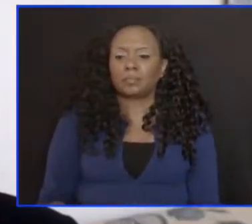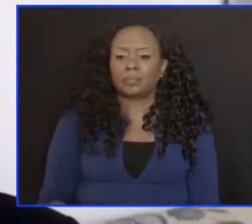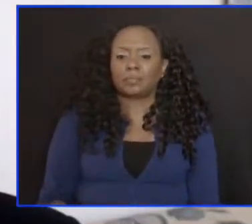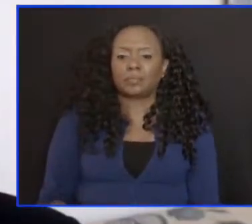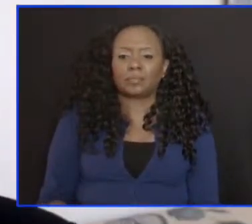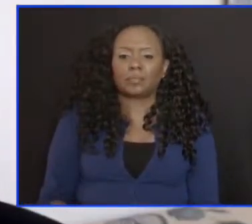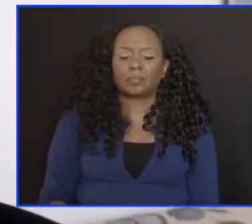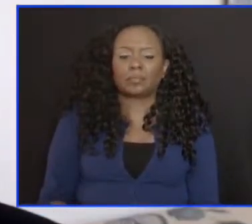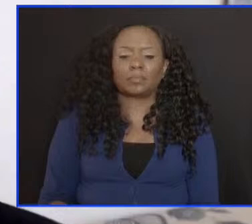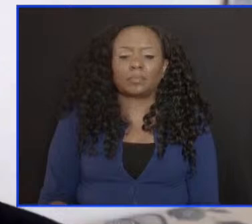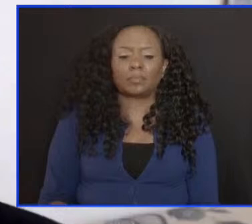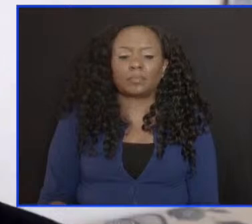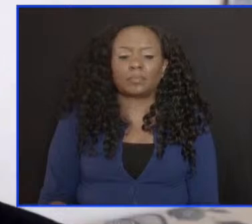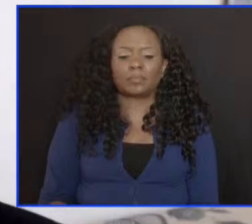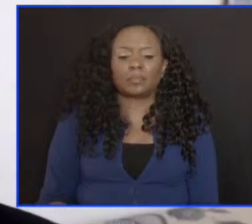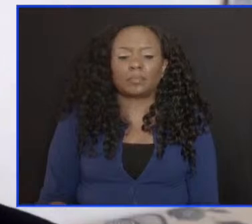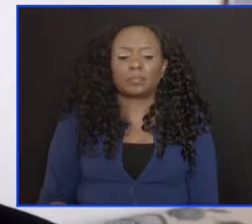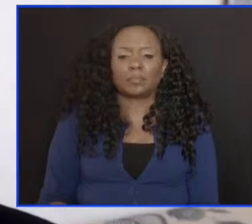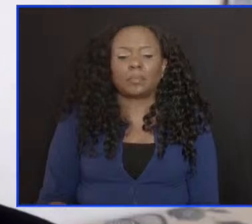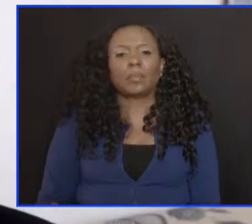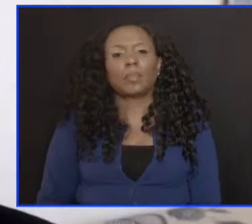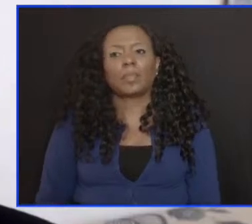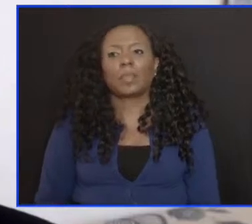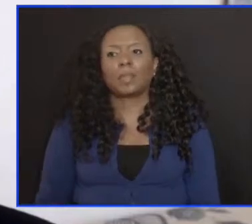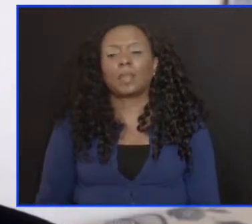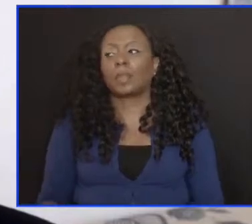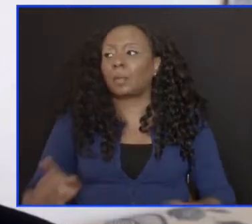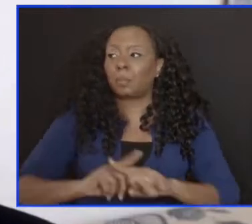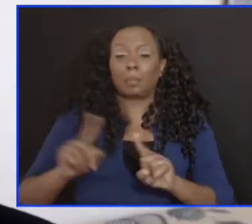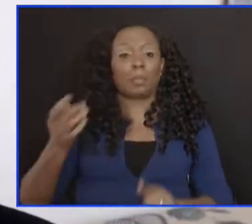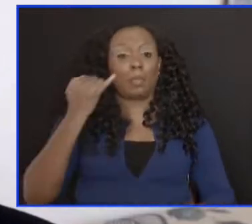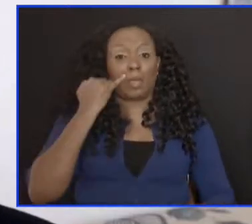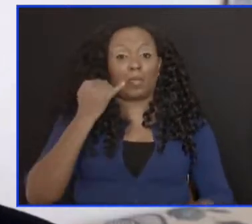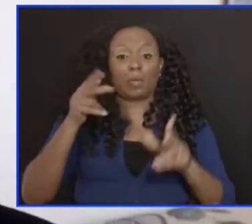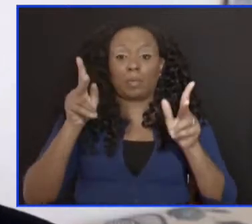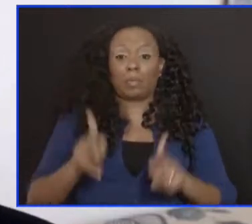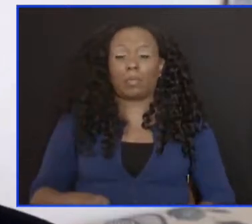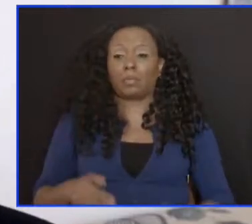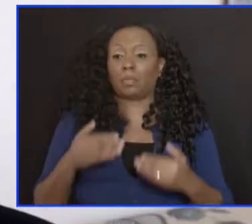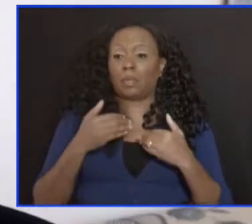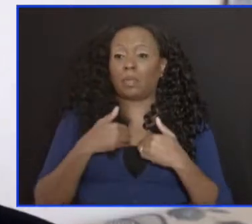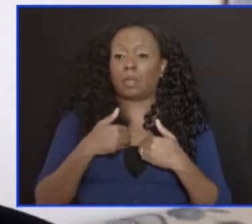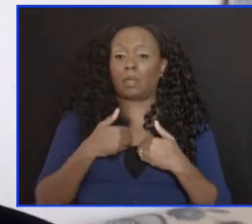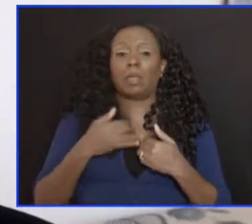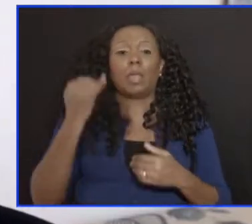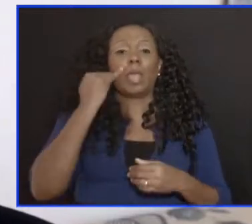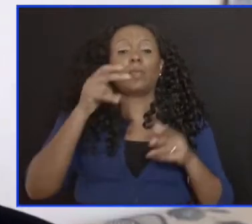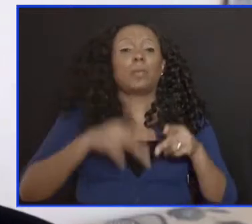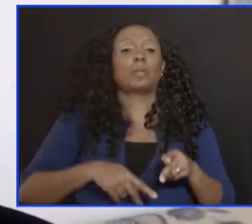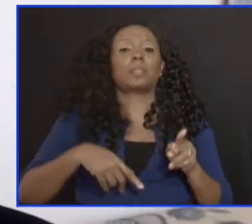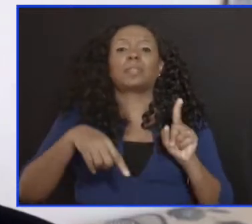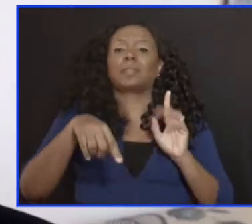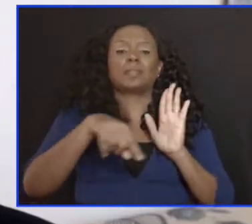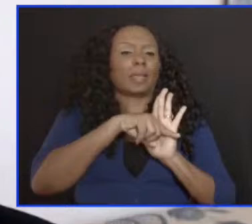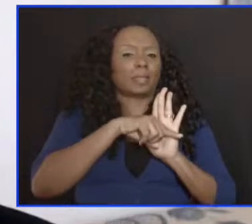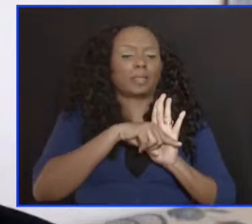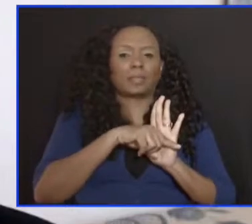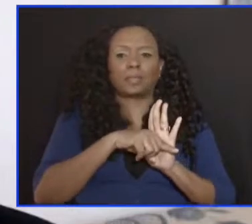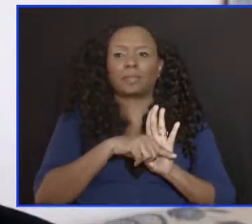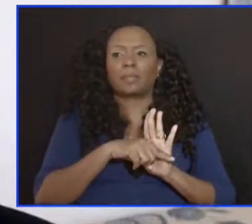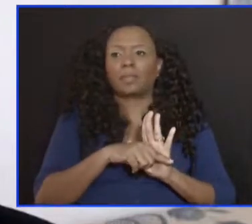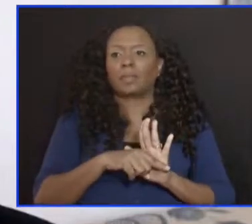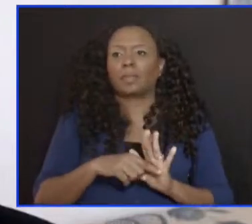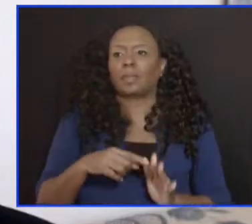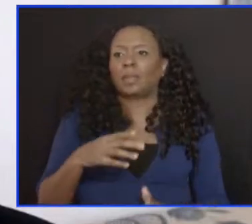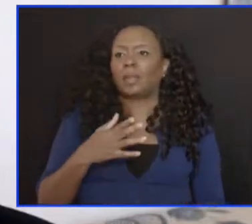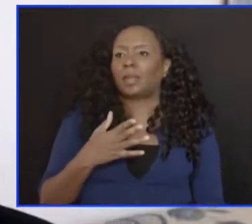person who has a relative at Harrison Point but is not positive? That person is negative and has the